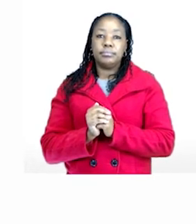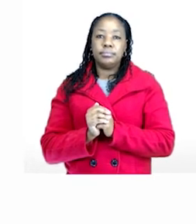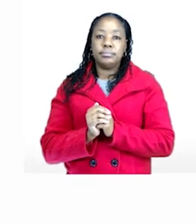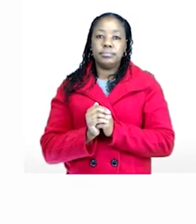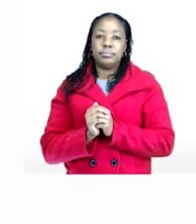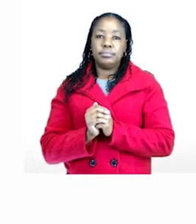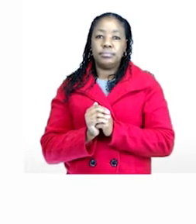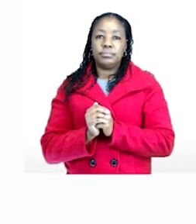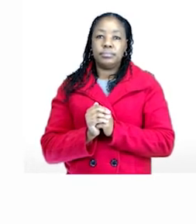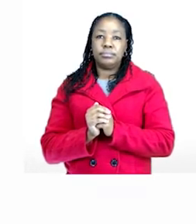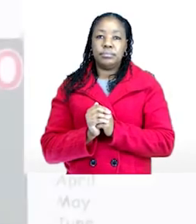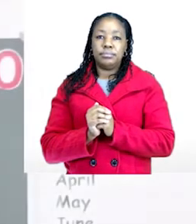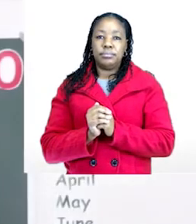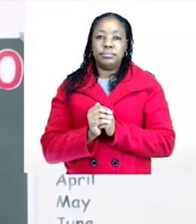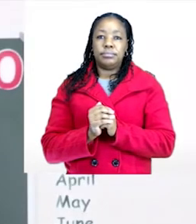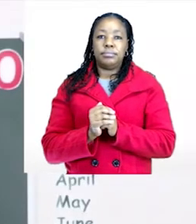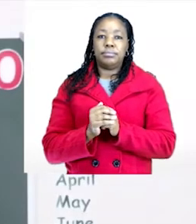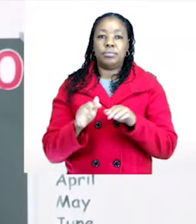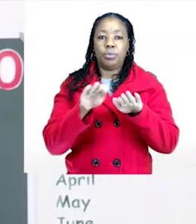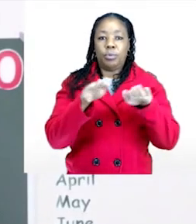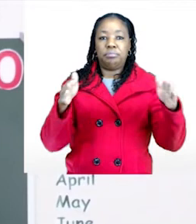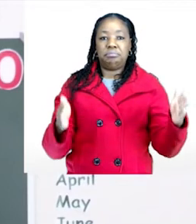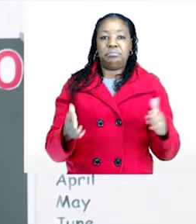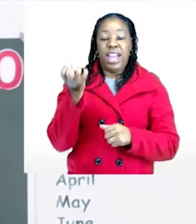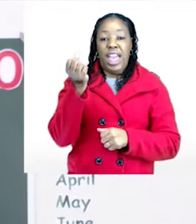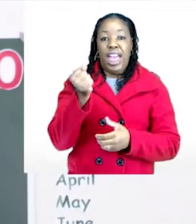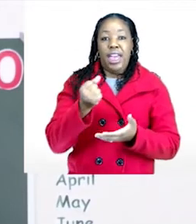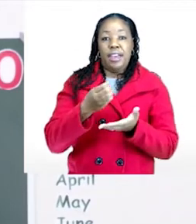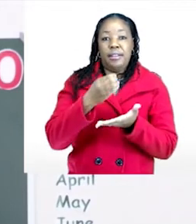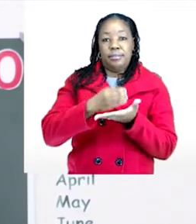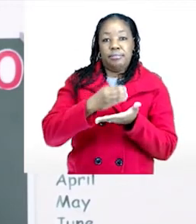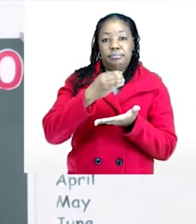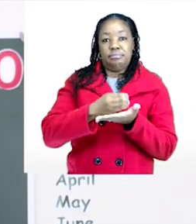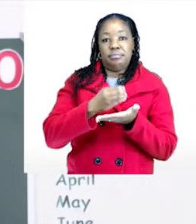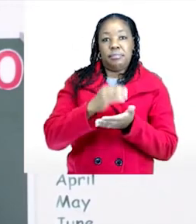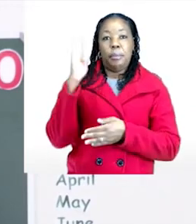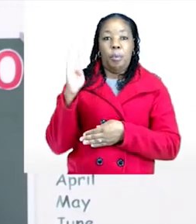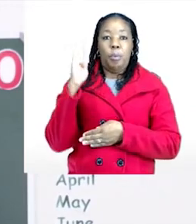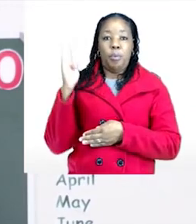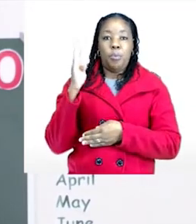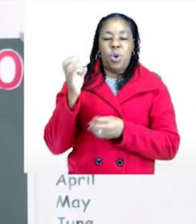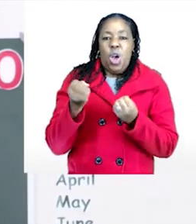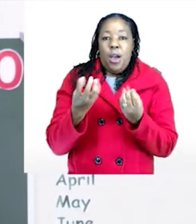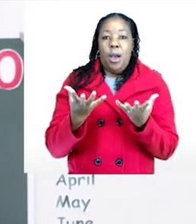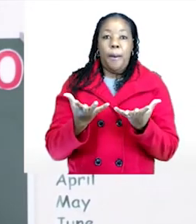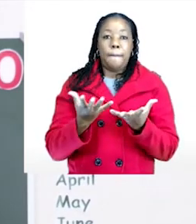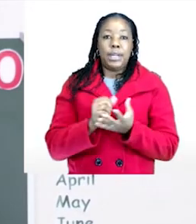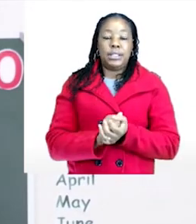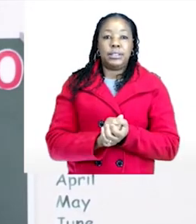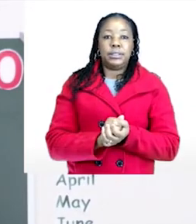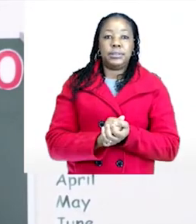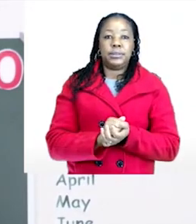the blue cups that I have lined up on my table. We would like you to count as I point to